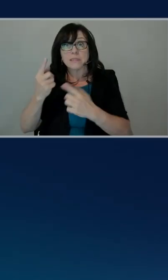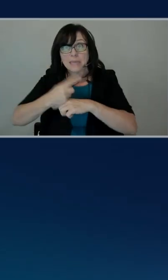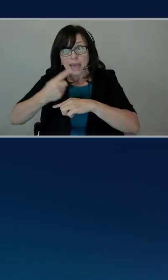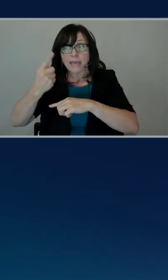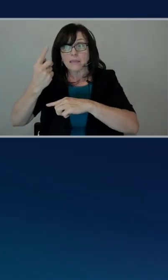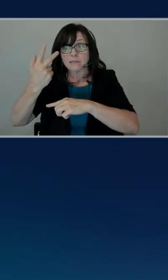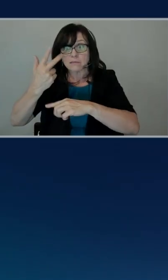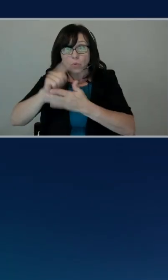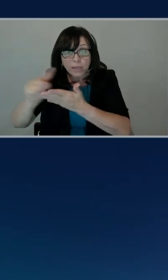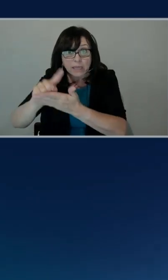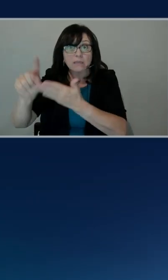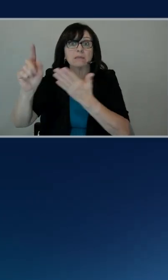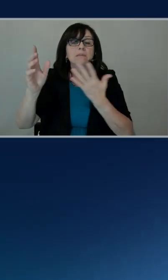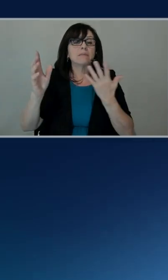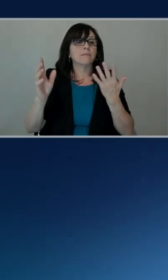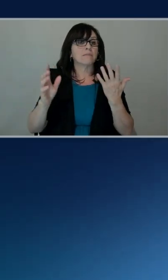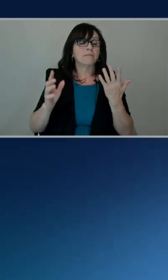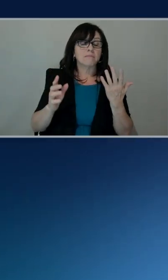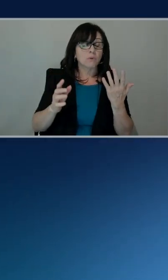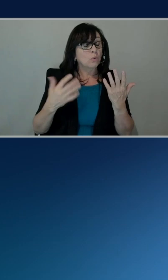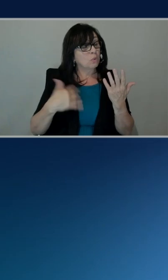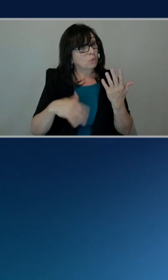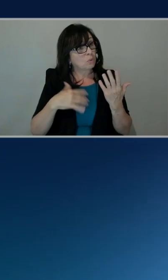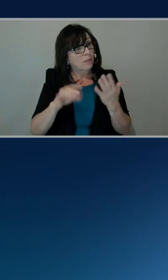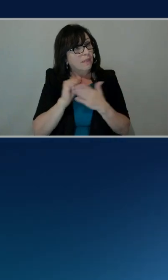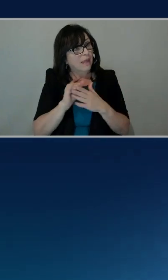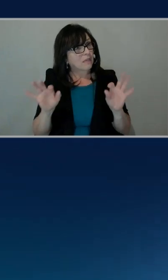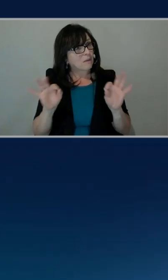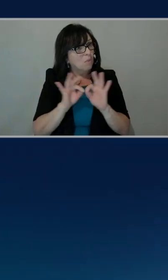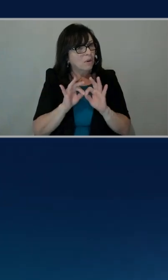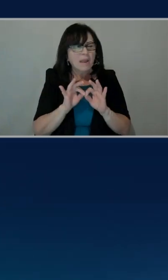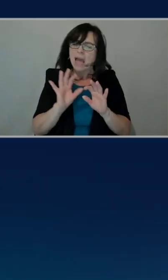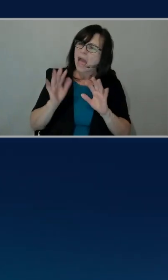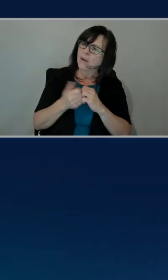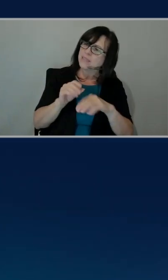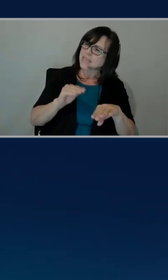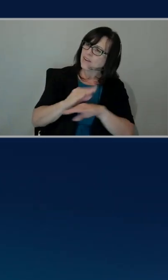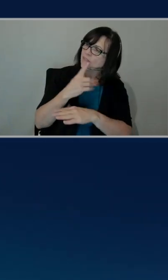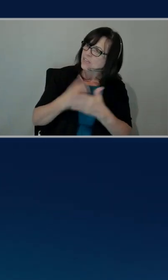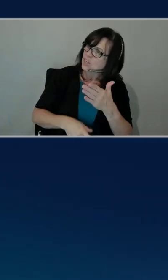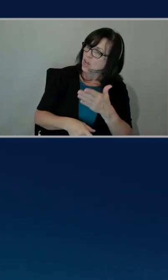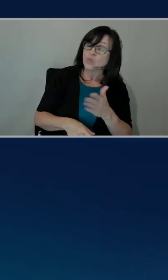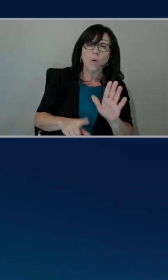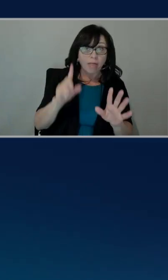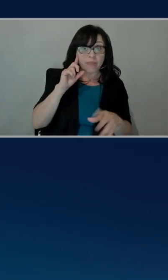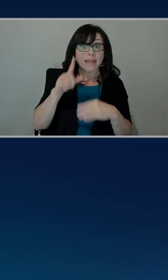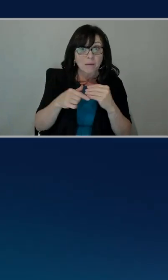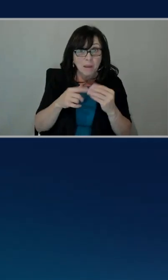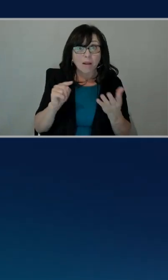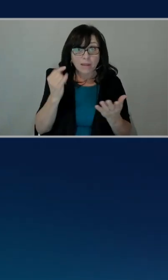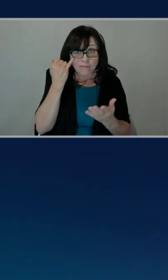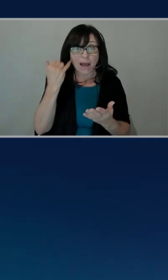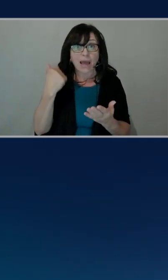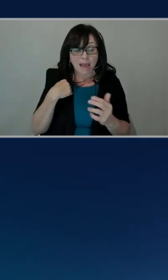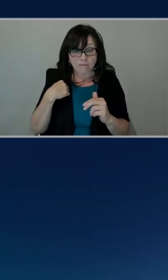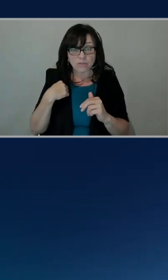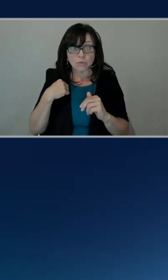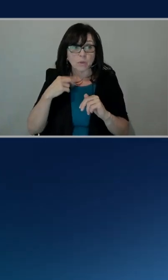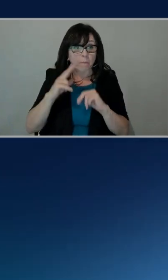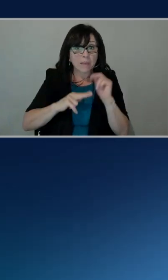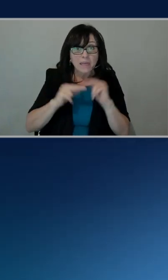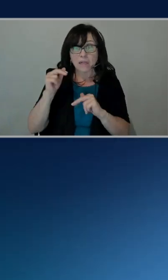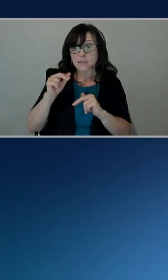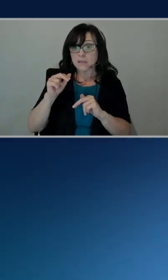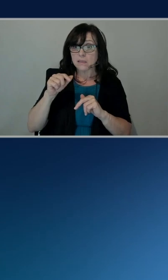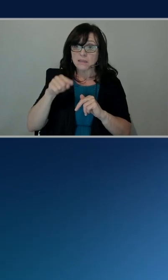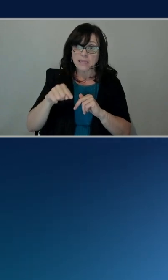significant amount of time. That's a little significant amount. What's that going to do for cost? Exactly. Think about this, right? If I have to train these wrenches versus